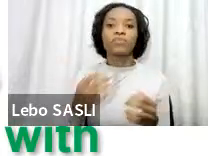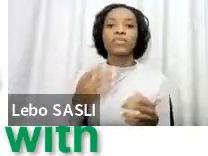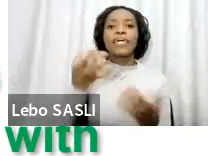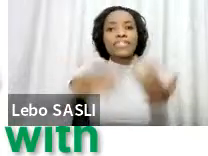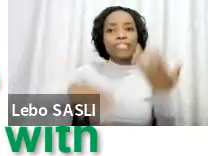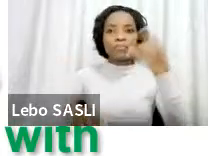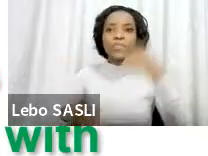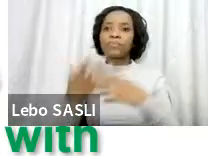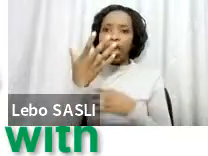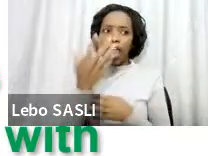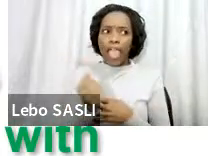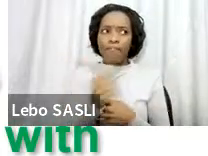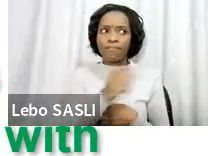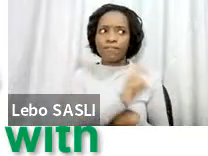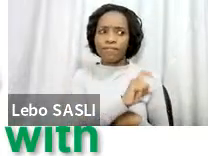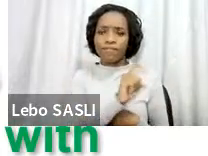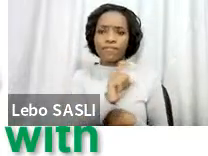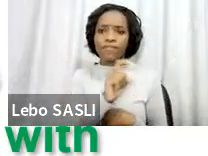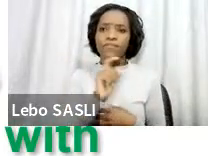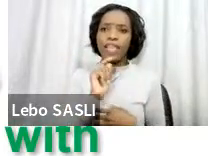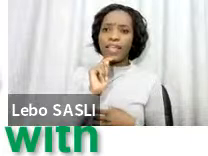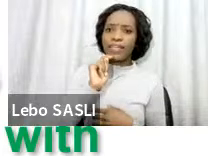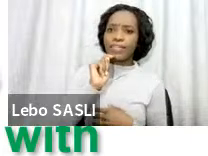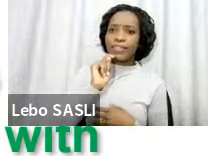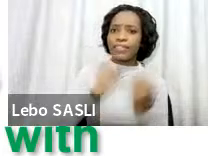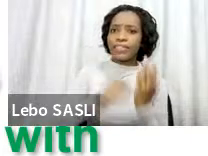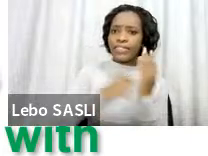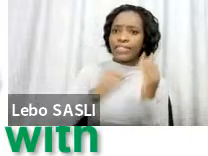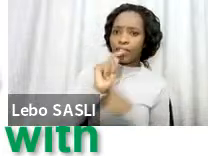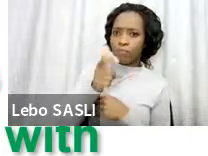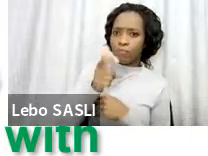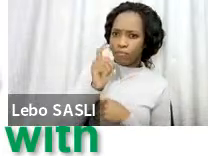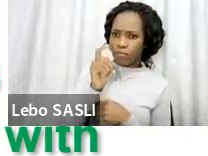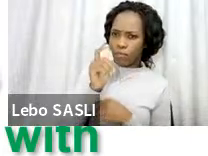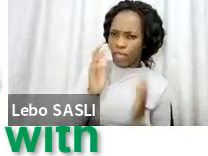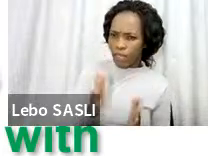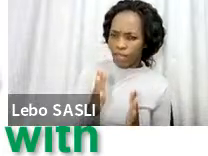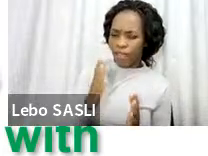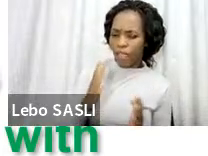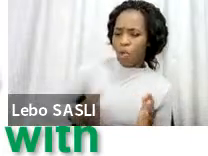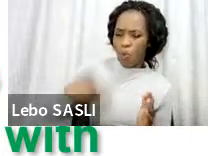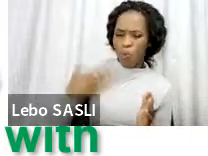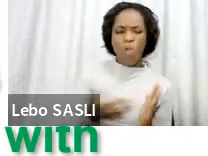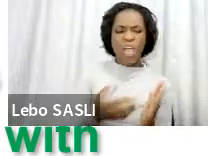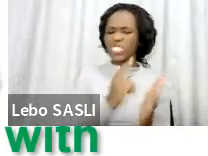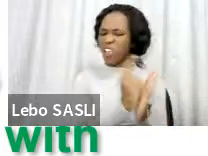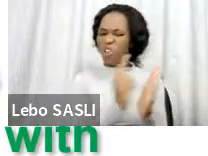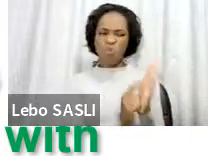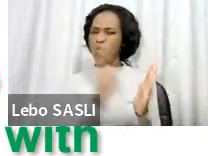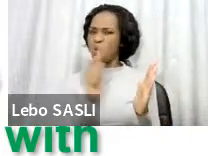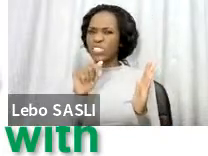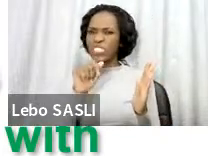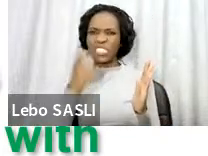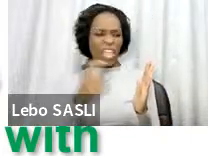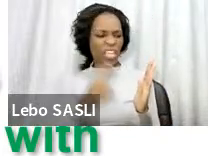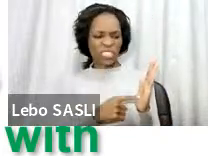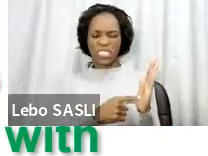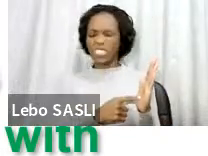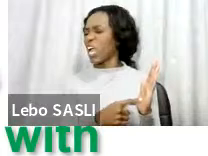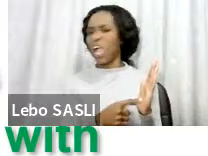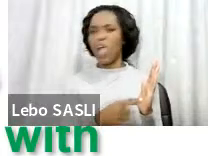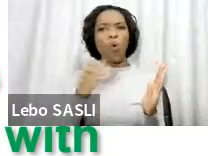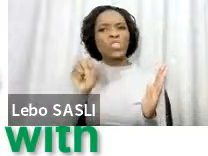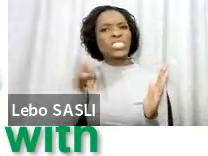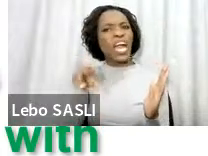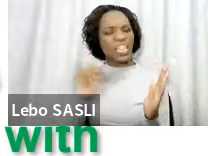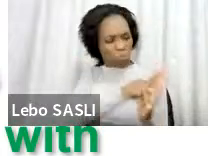have taxpayers who want us to review the legislation or the tax policy or the SARS policy for that